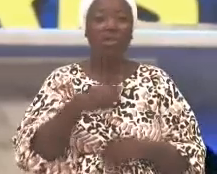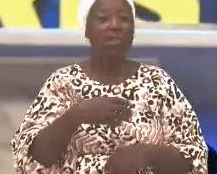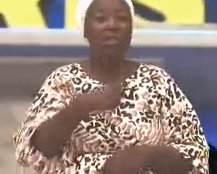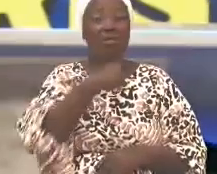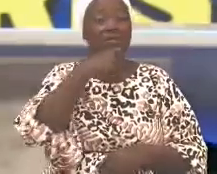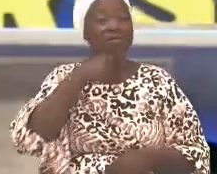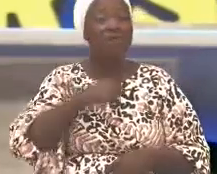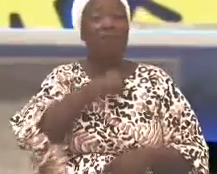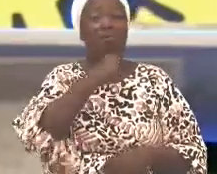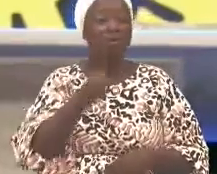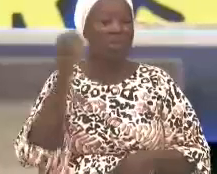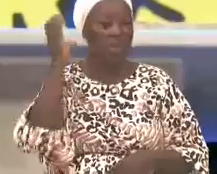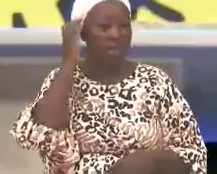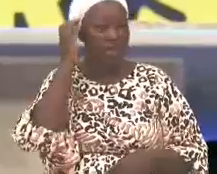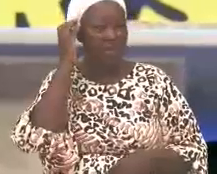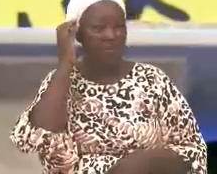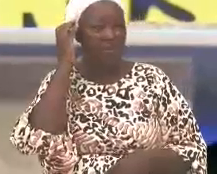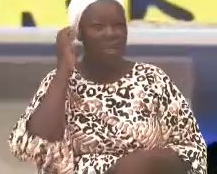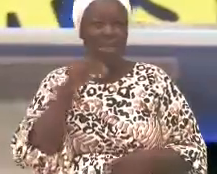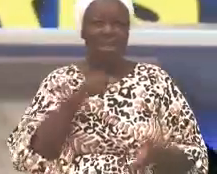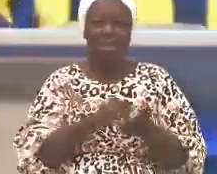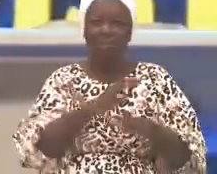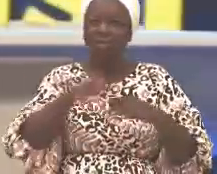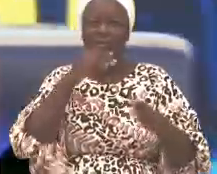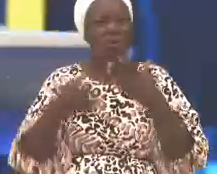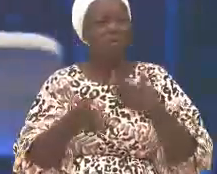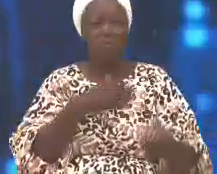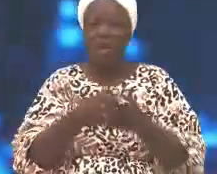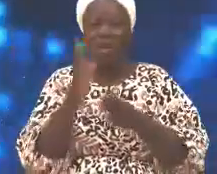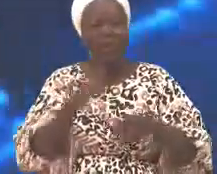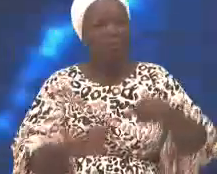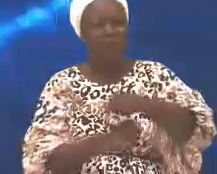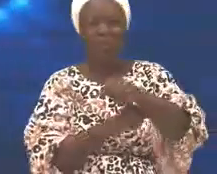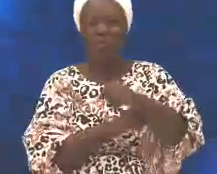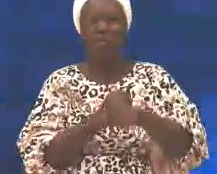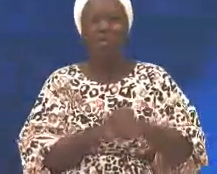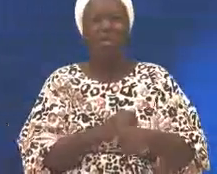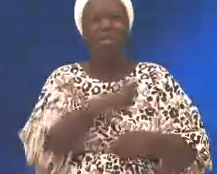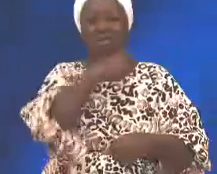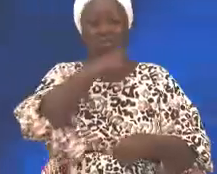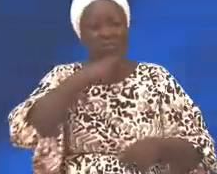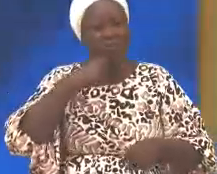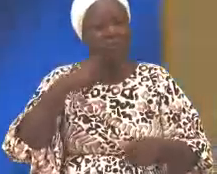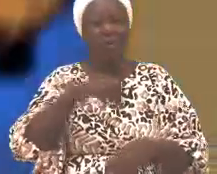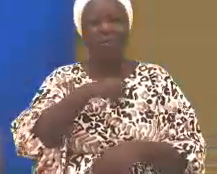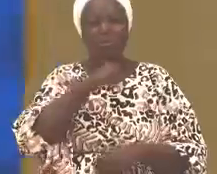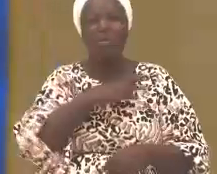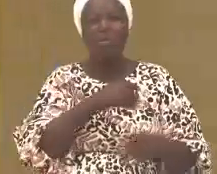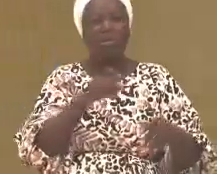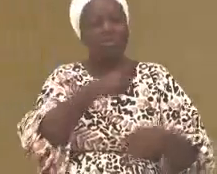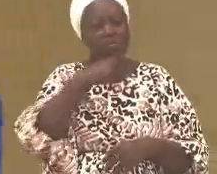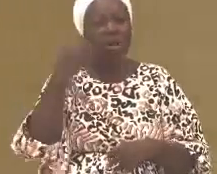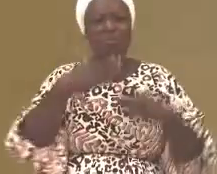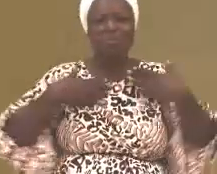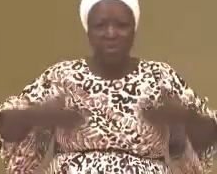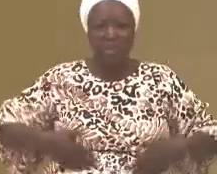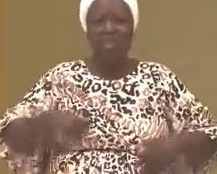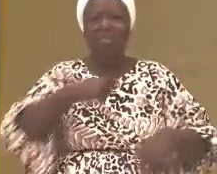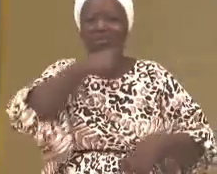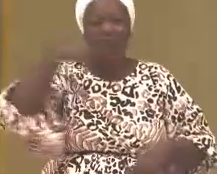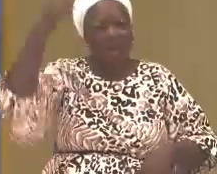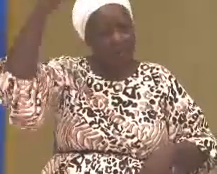It doesn't matter your condition. Dry bones, dry body, dry brain,